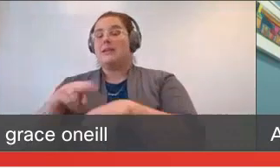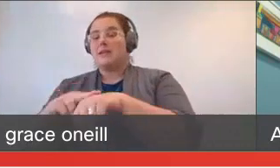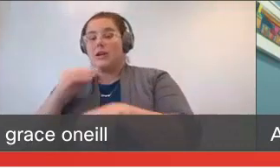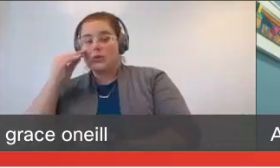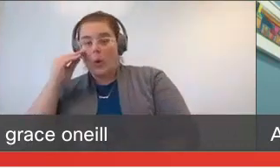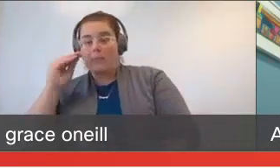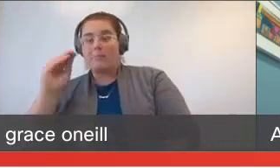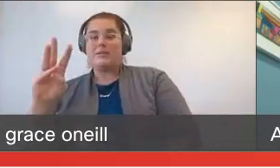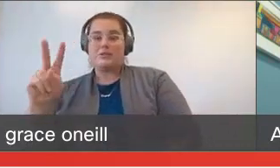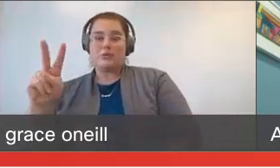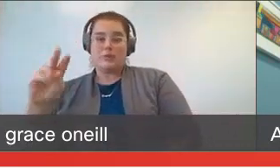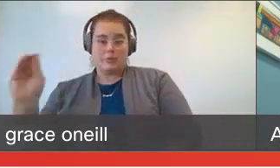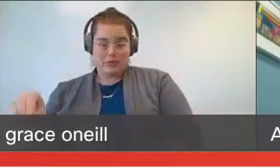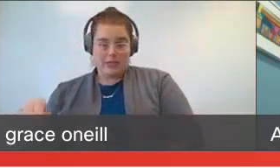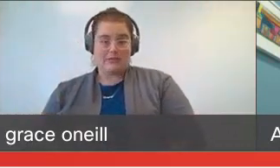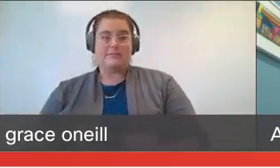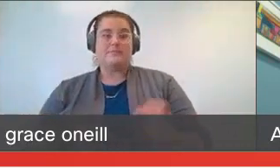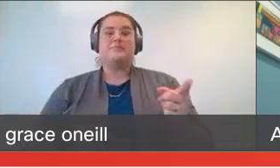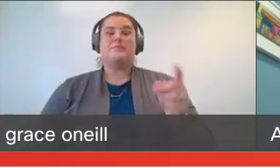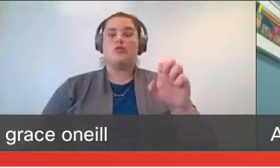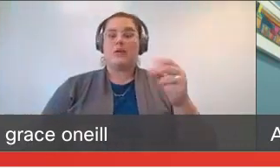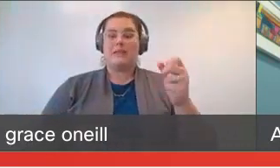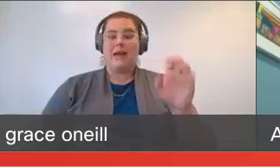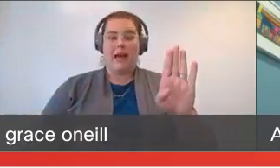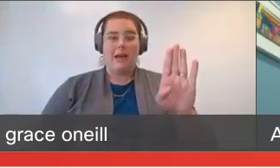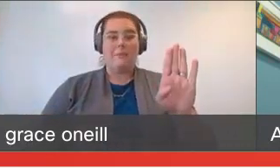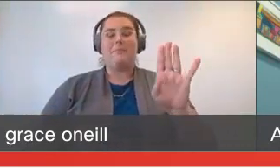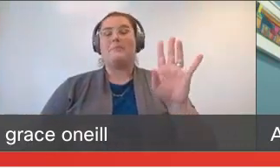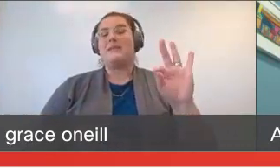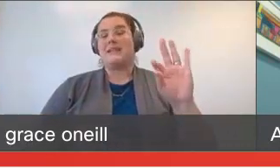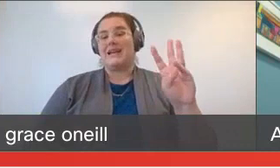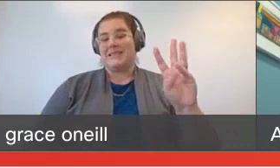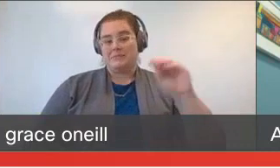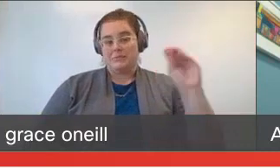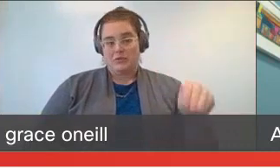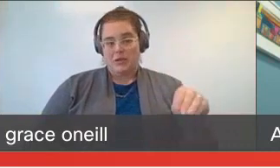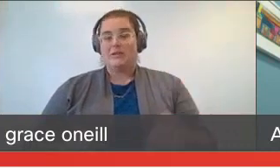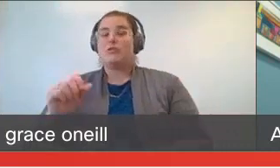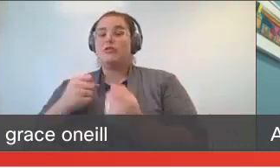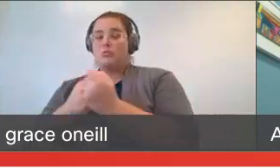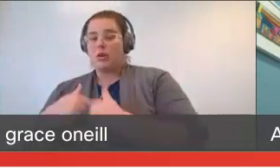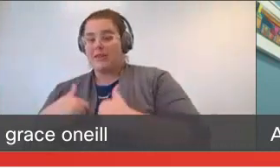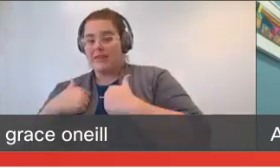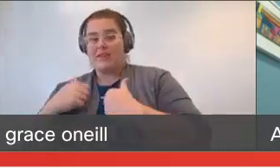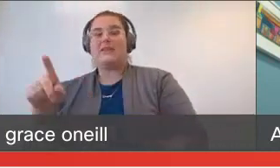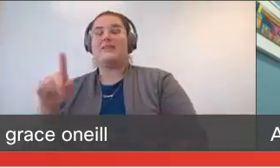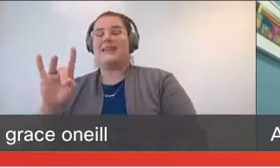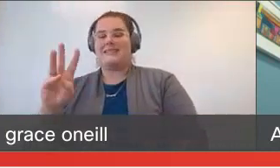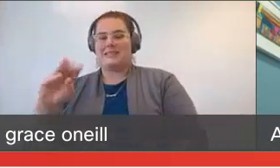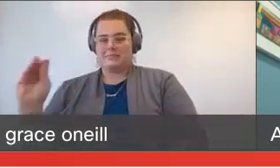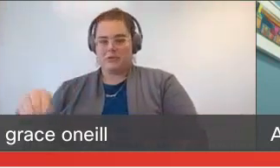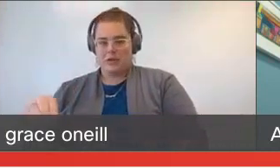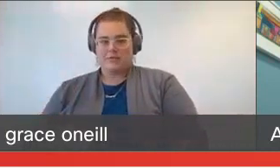is at 62%. Residential habilitation is at 96%, and supported living is at